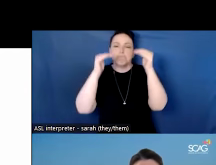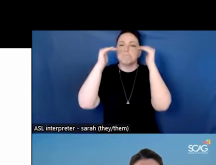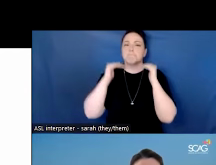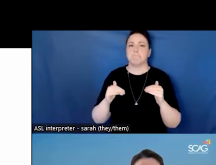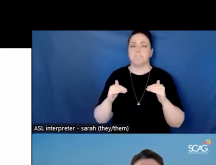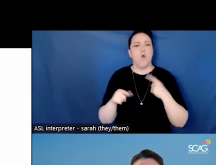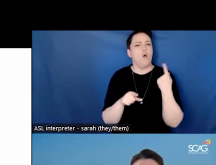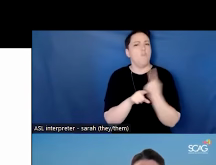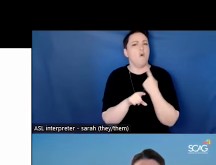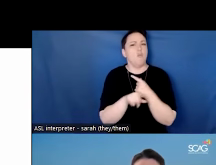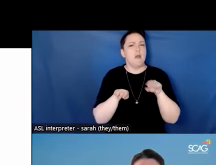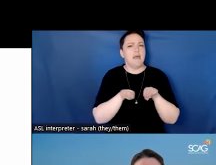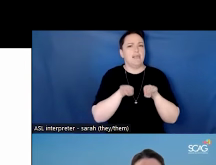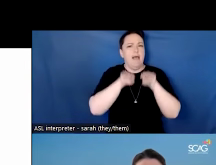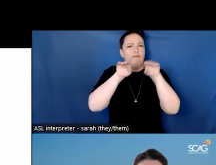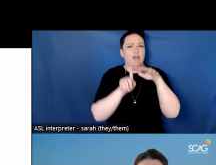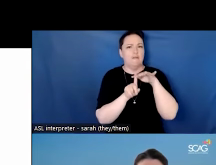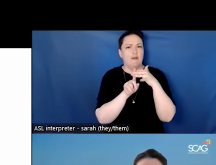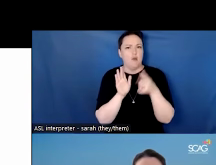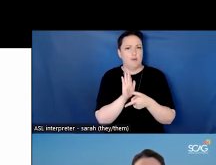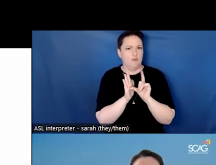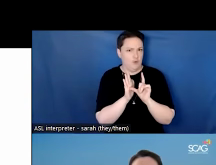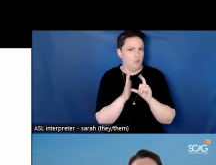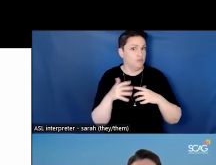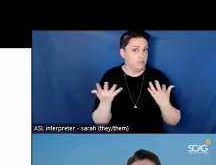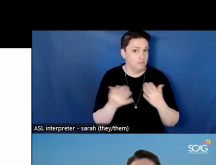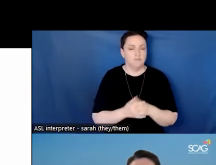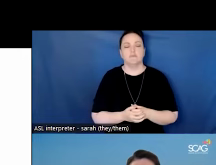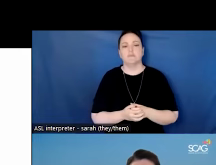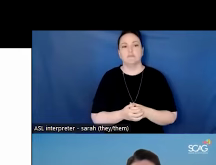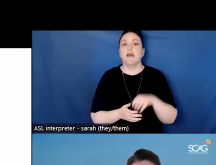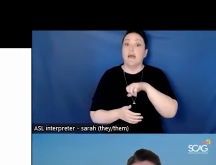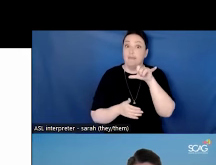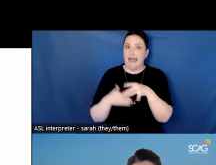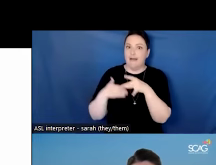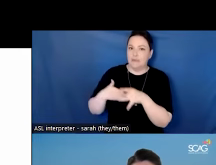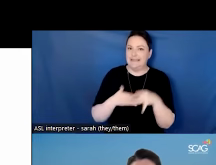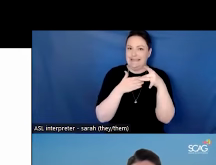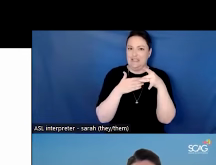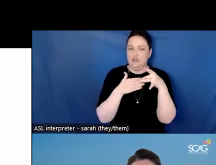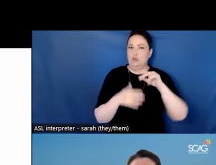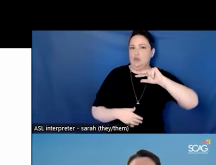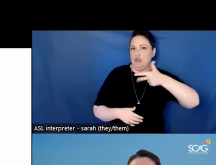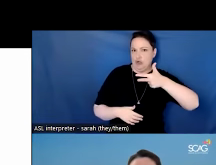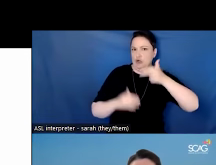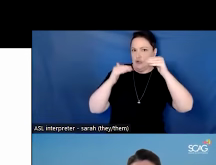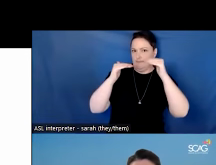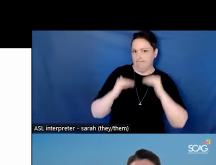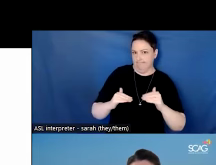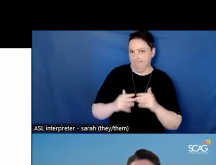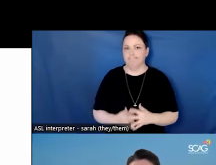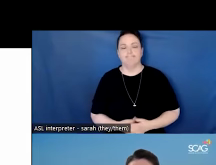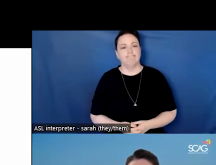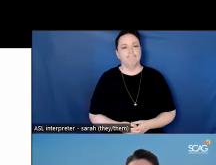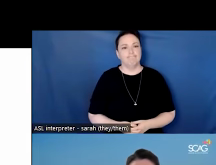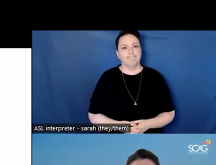appropriate level of environmental review and the CEQA document. That will lead us to the next step, step 3. Next